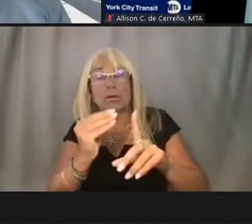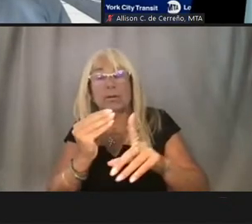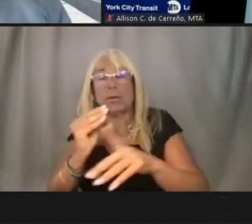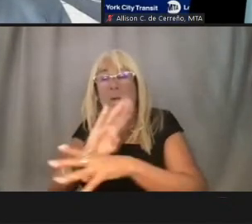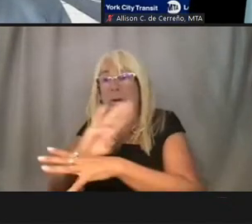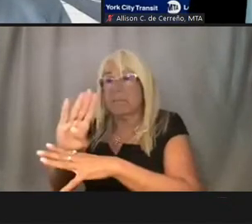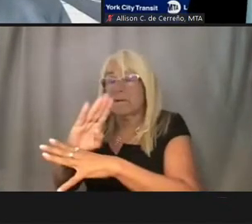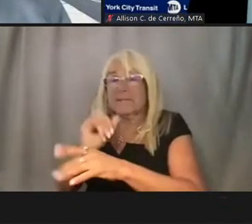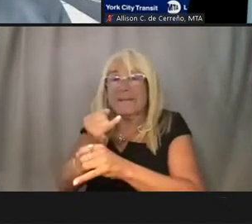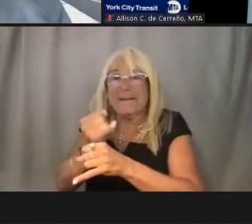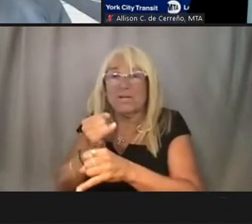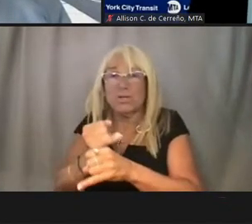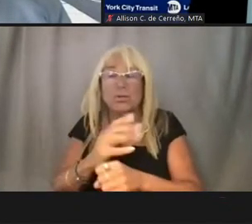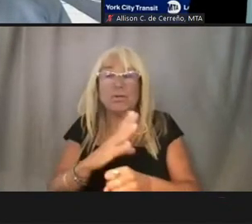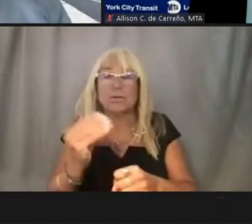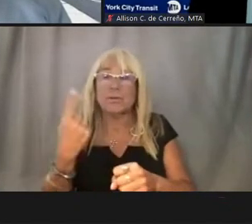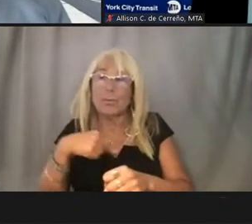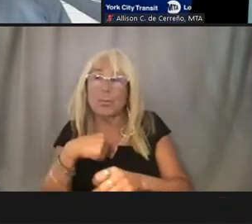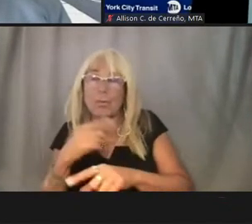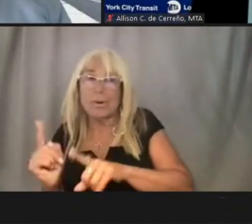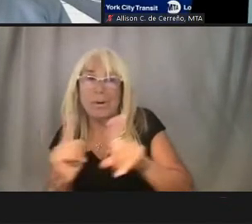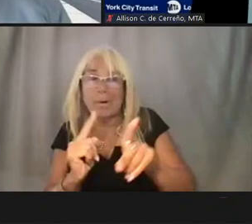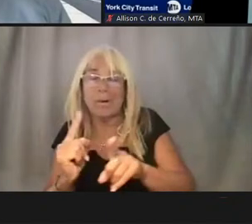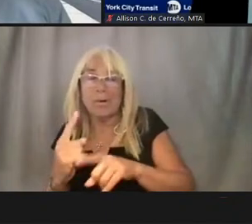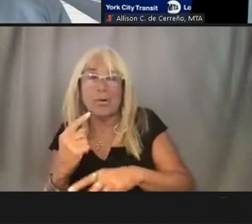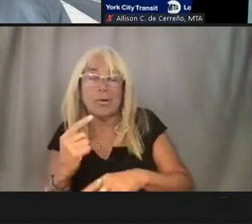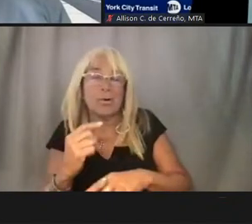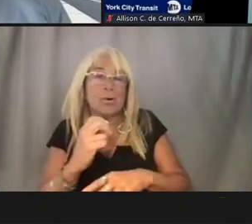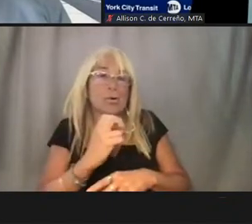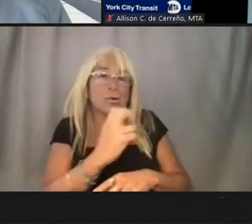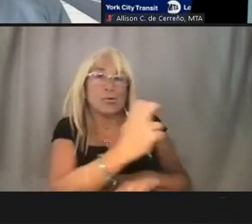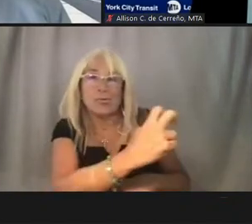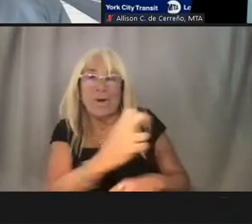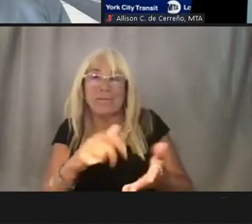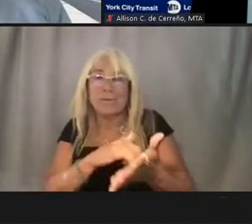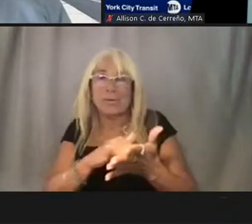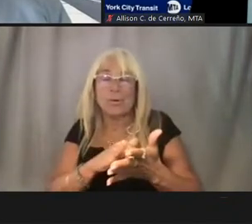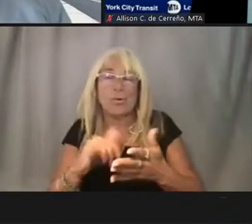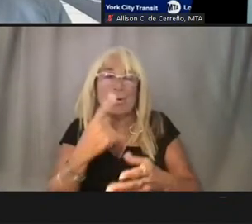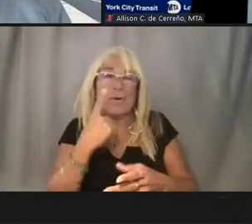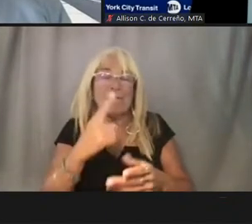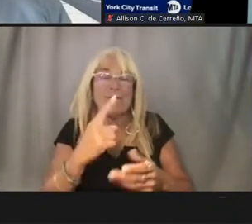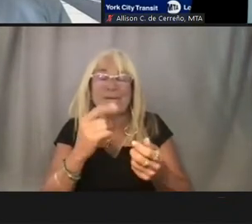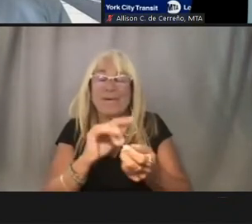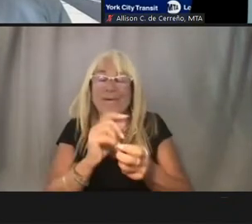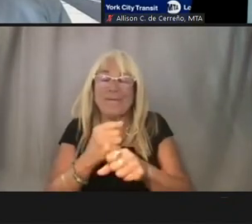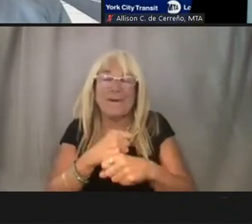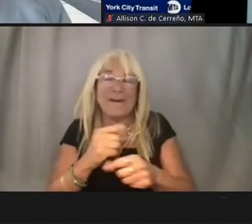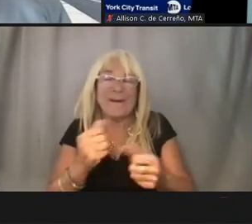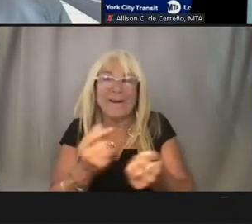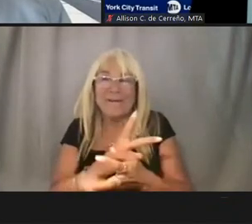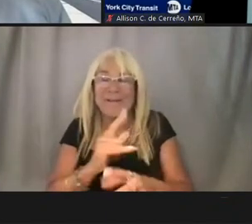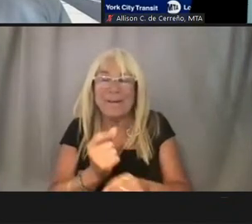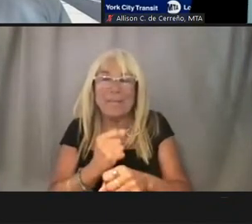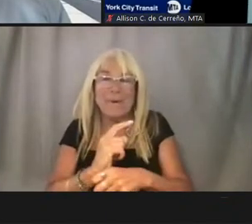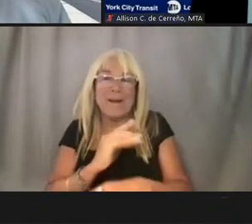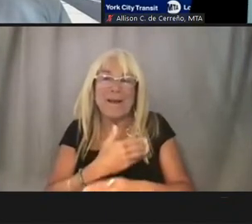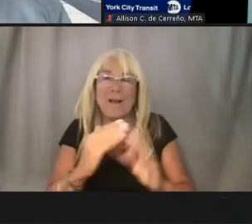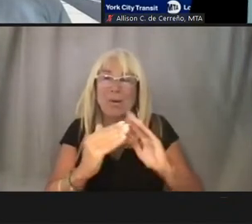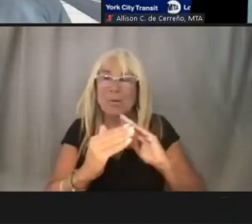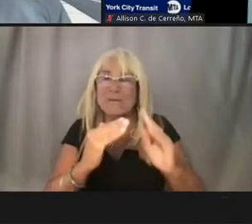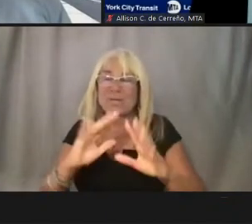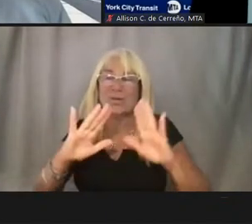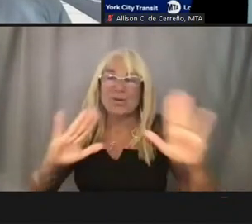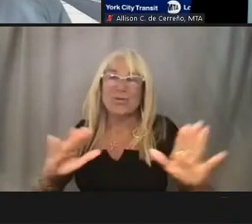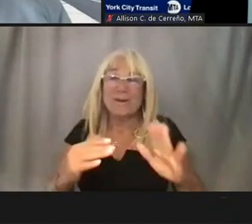to participate in cultural events doing all those things that make our city so great taking the subway for those occasions is not